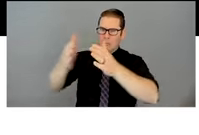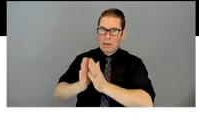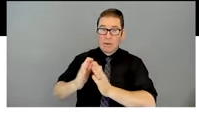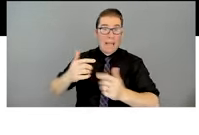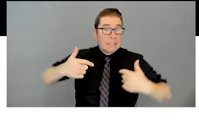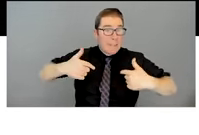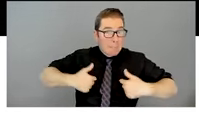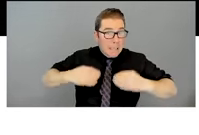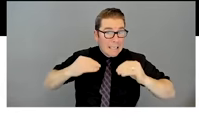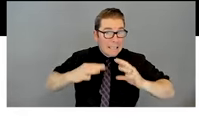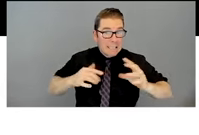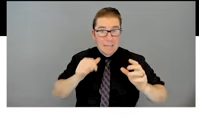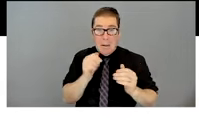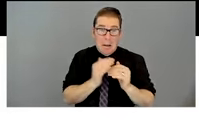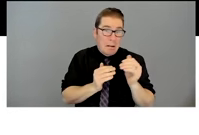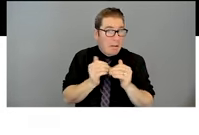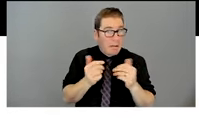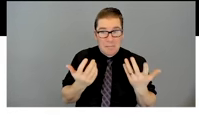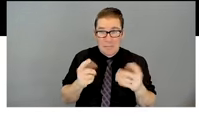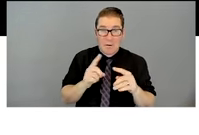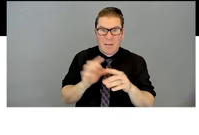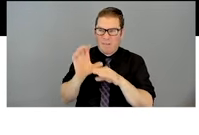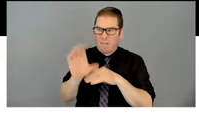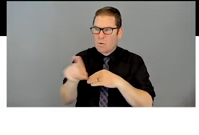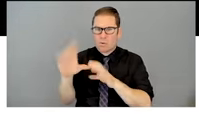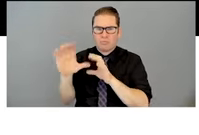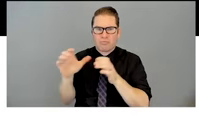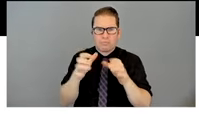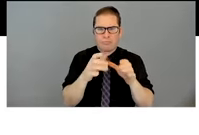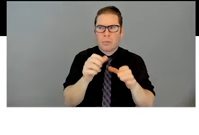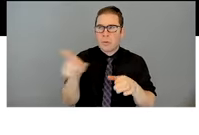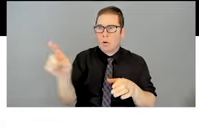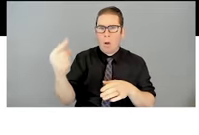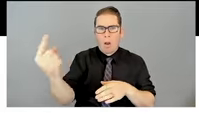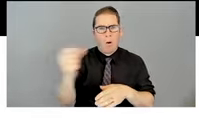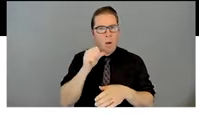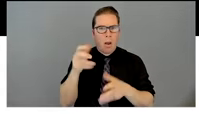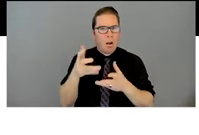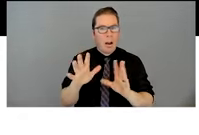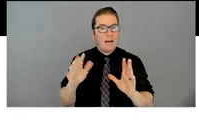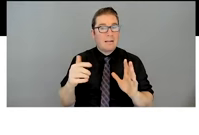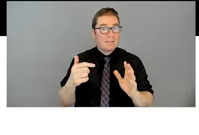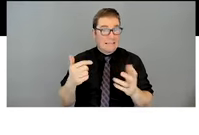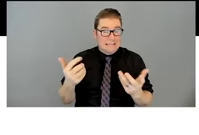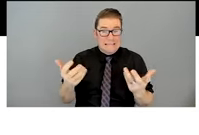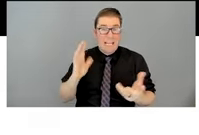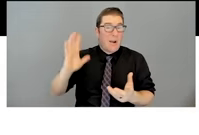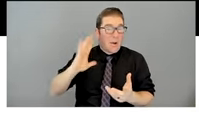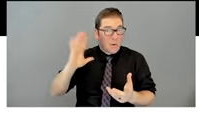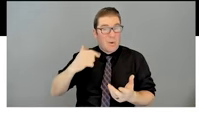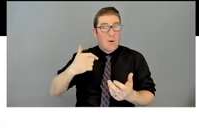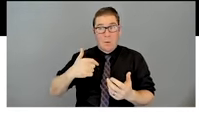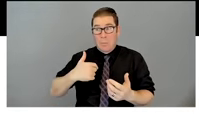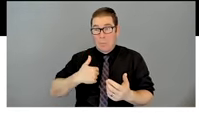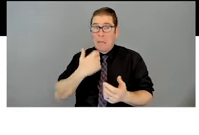force students into groups, not allow them to be by them. I used to, if you don't feel comfortable being in a group